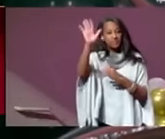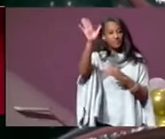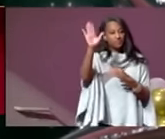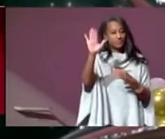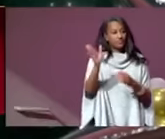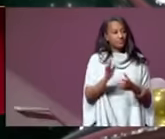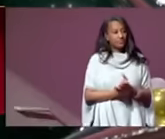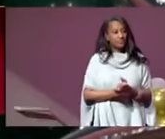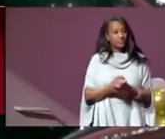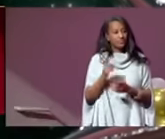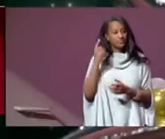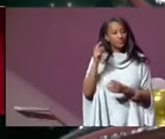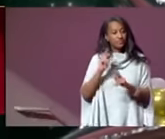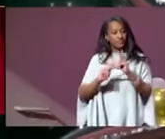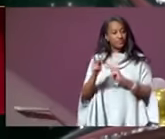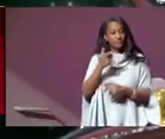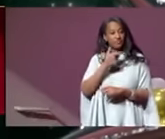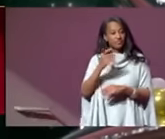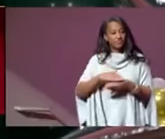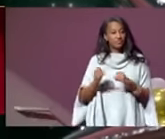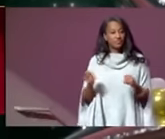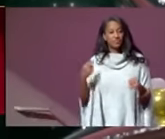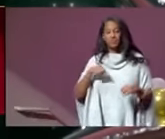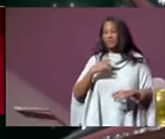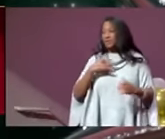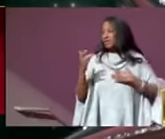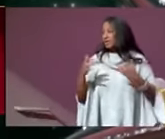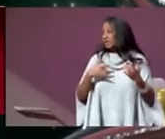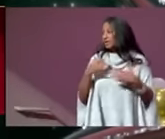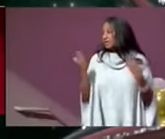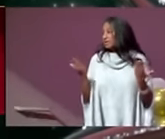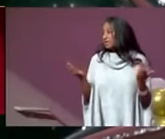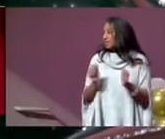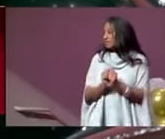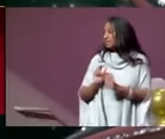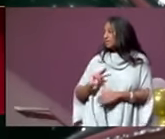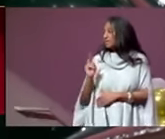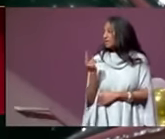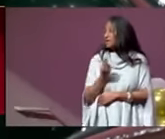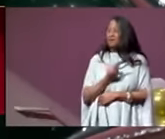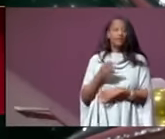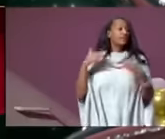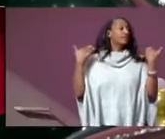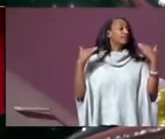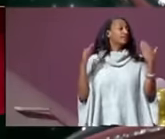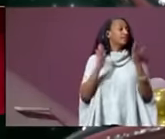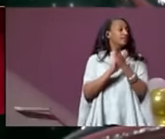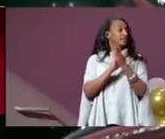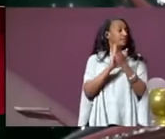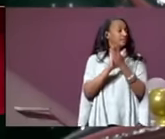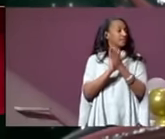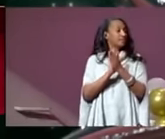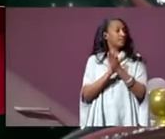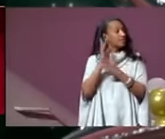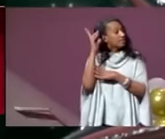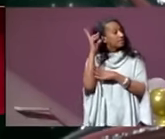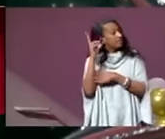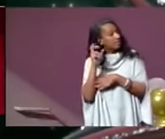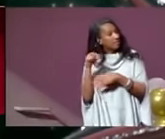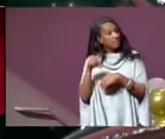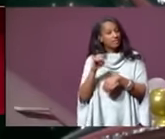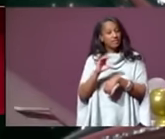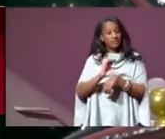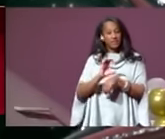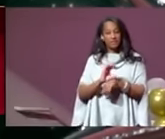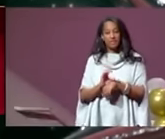you. And again, for those of you who are watching us online, we're so delighted that you're here with us. That sound of praise you just heard in the sanctuary is